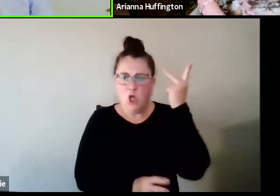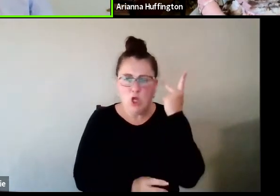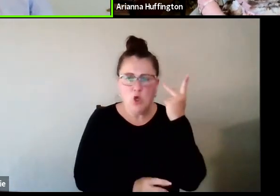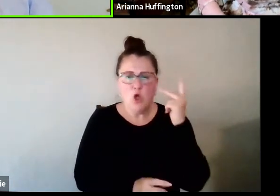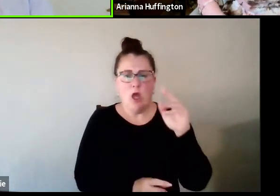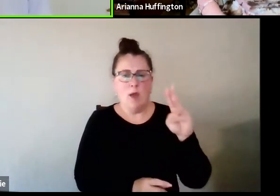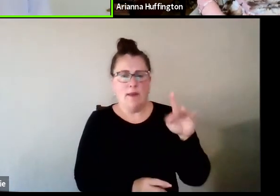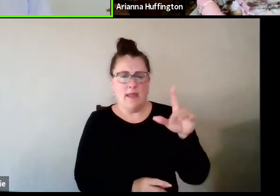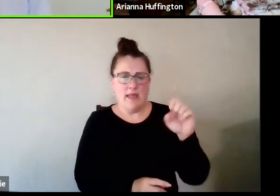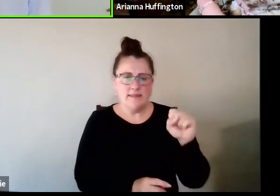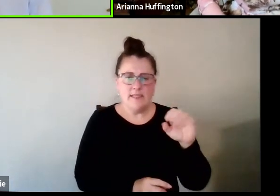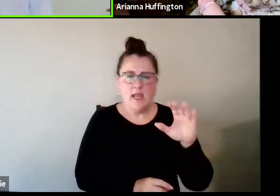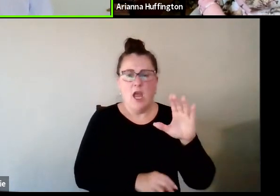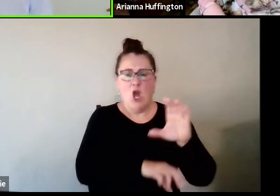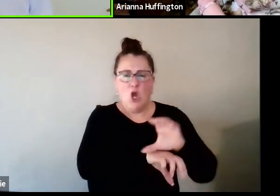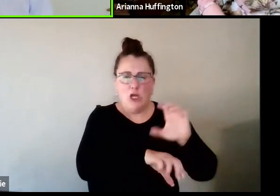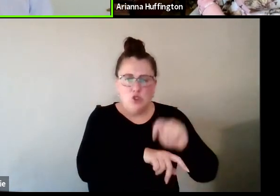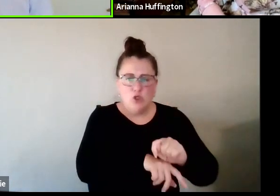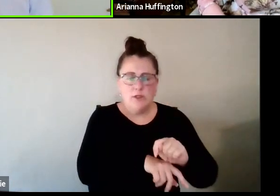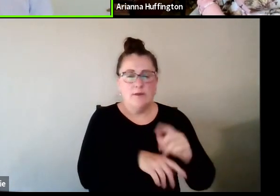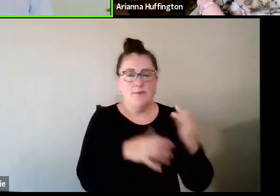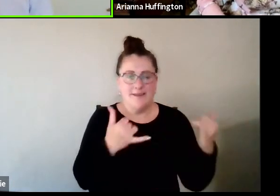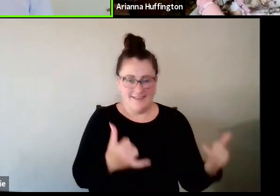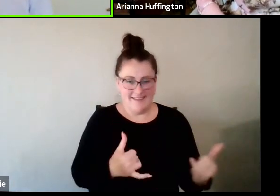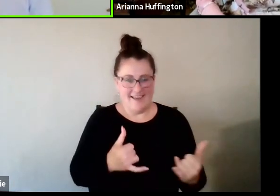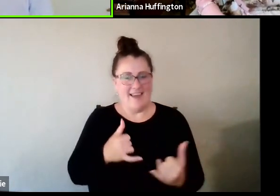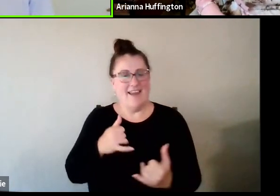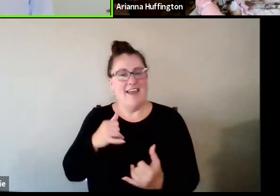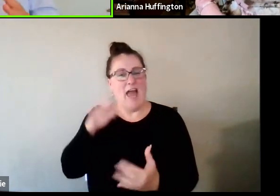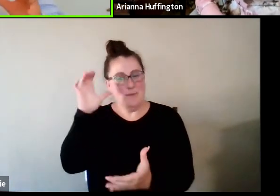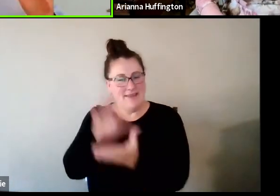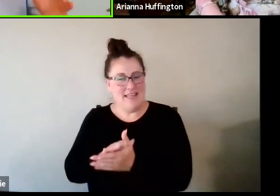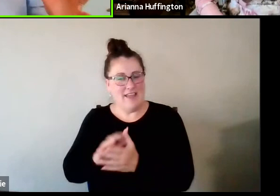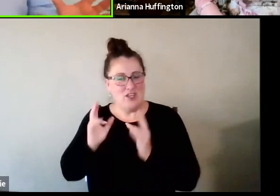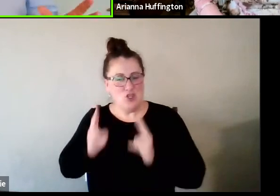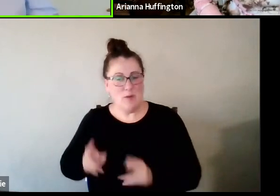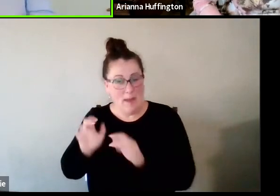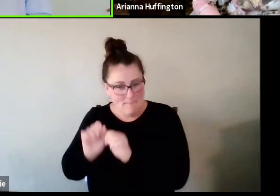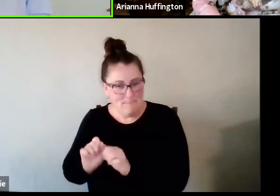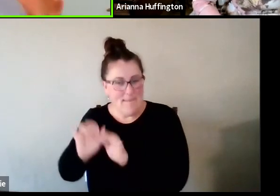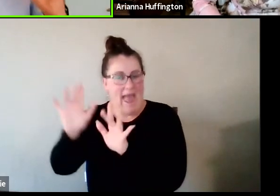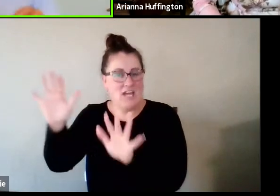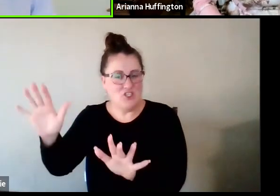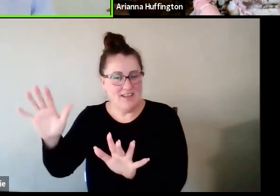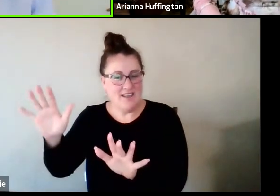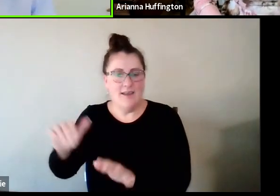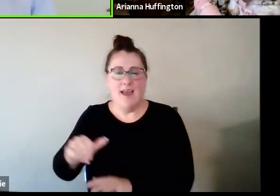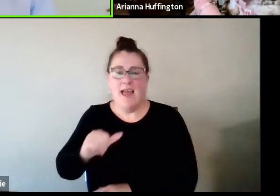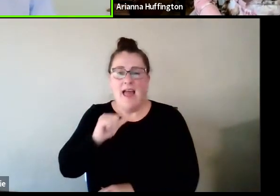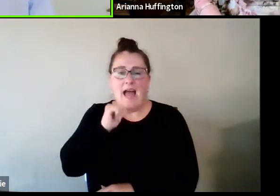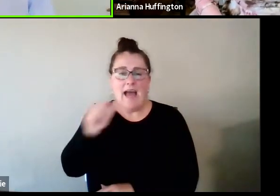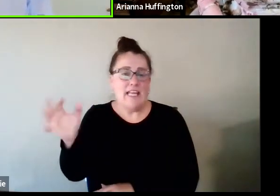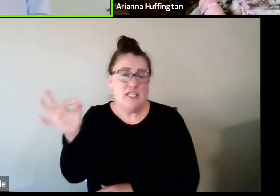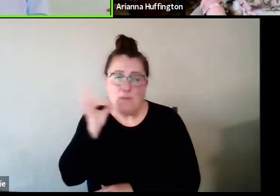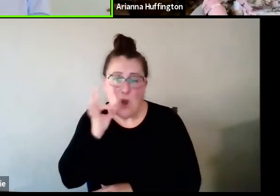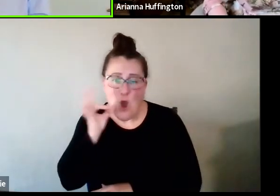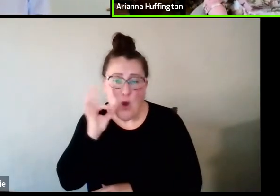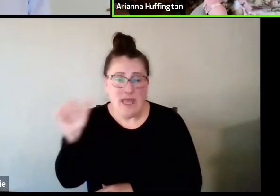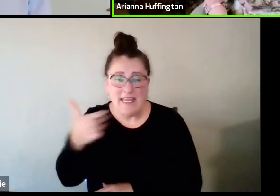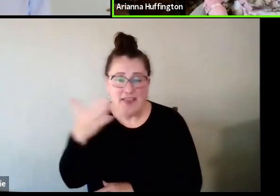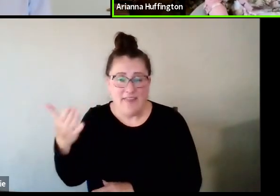McKinsey consultant to somebody who now believes in human magic, Arianna. And I didn't smoke anything illegal, I can